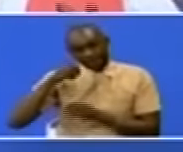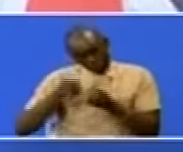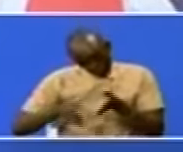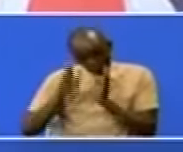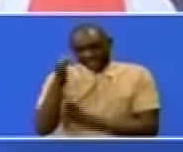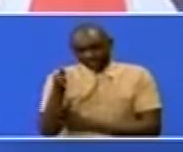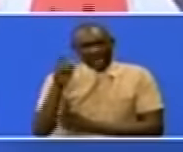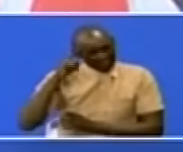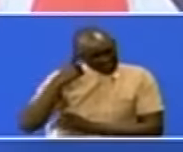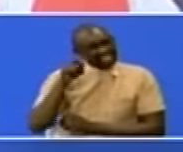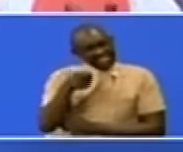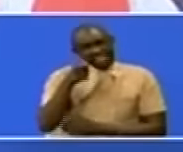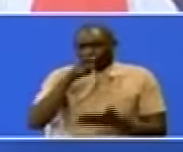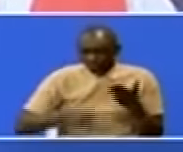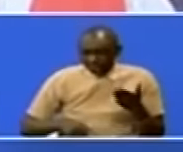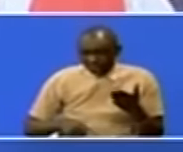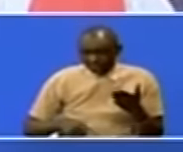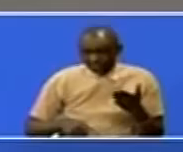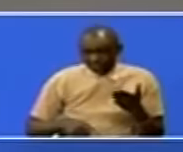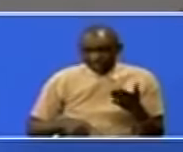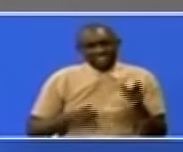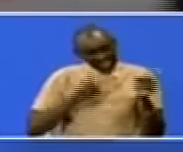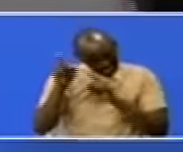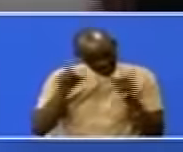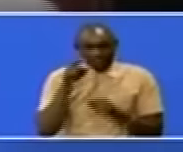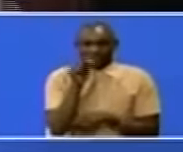think the key issue is the expansion for traffic.